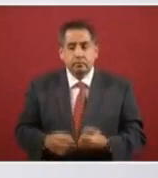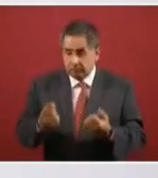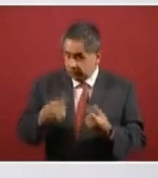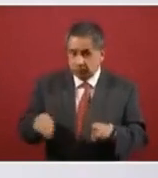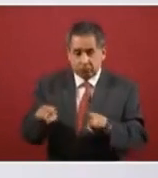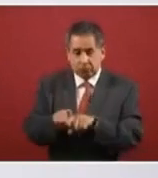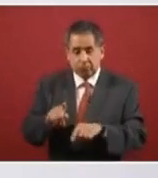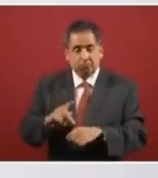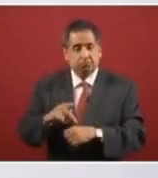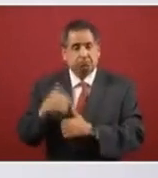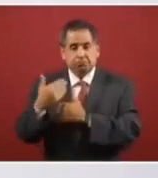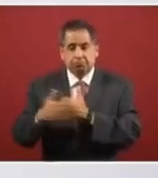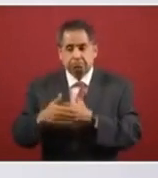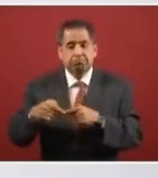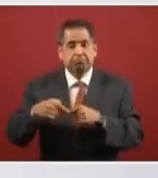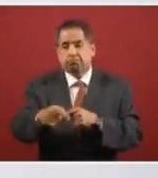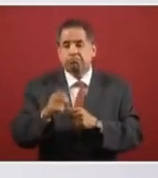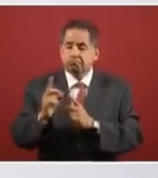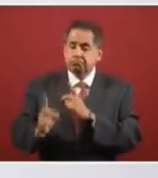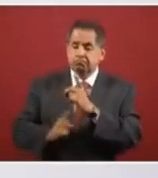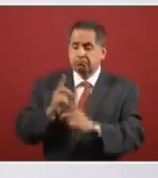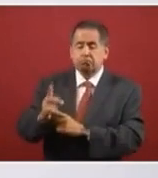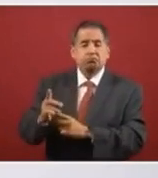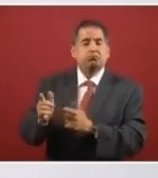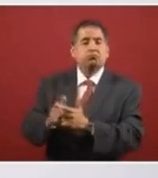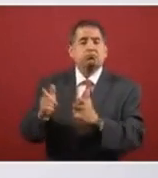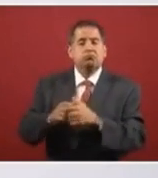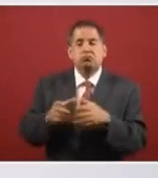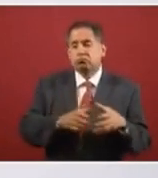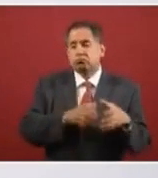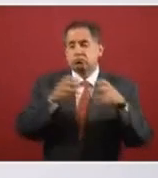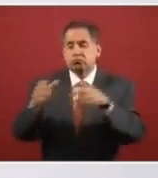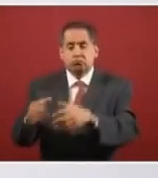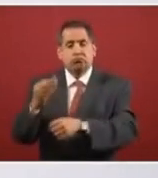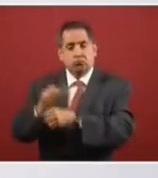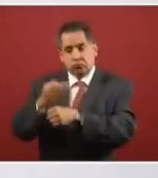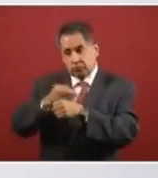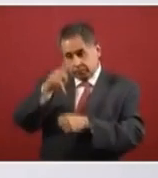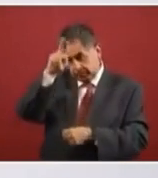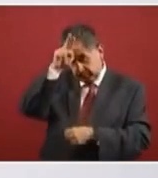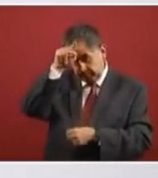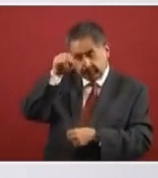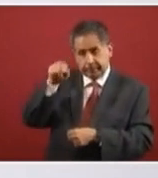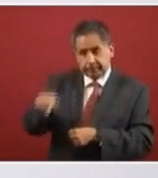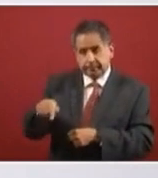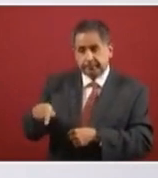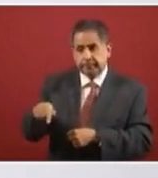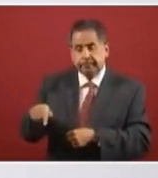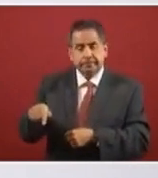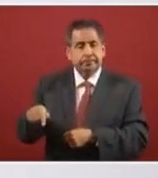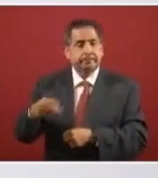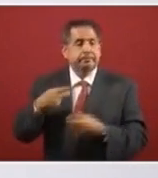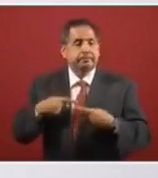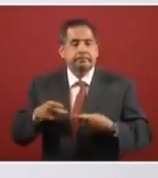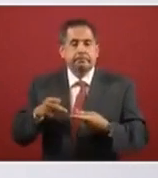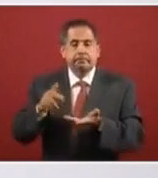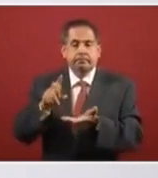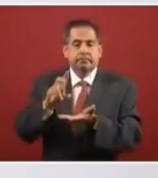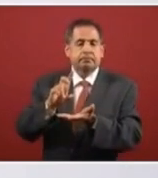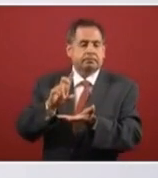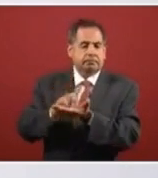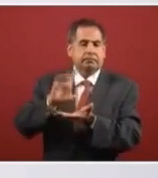the same way we'll do for the sports of the sportsman that are now improved